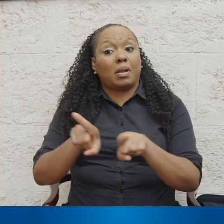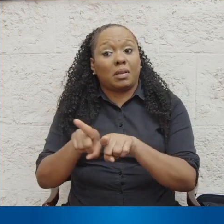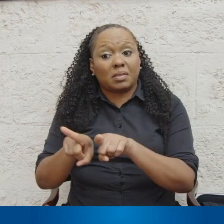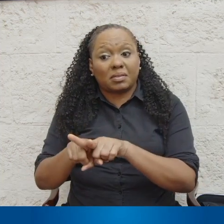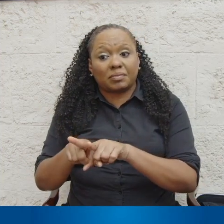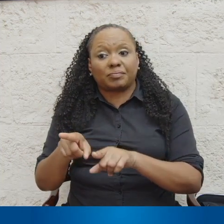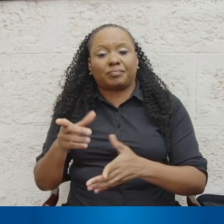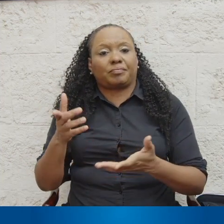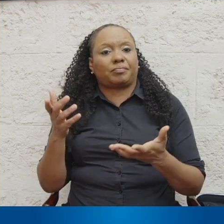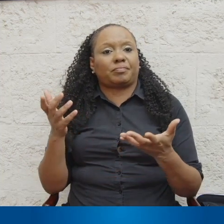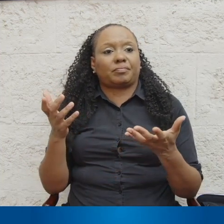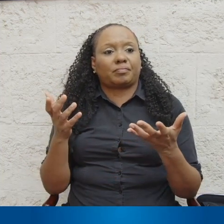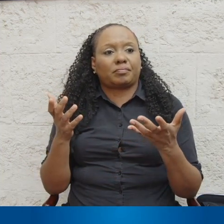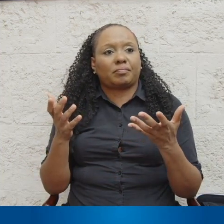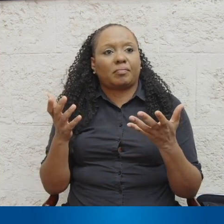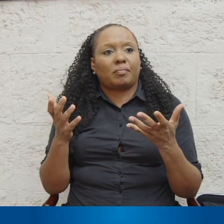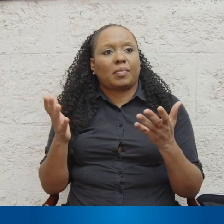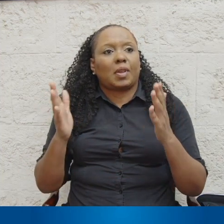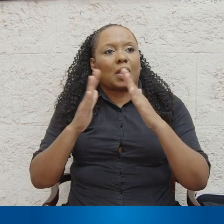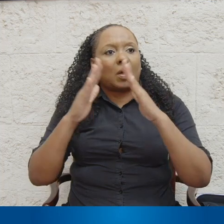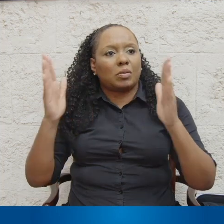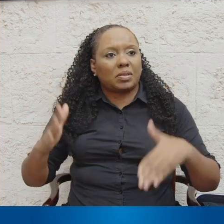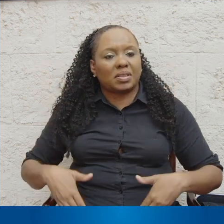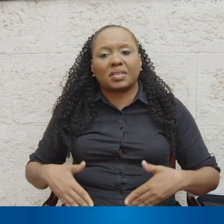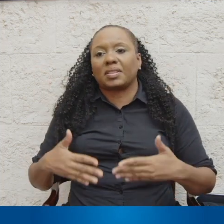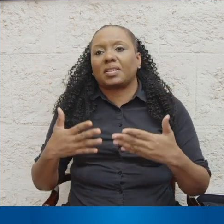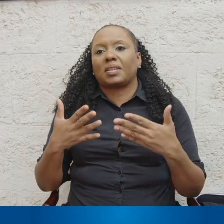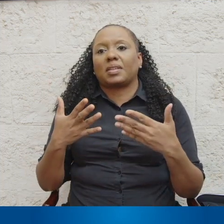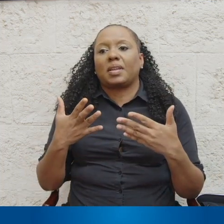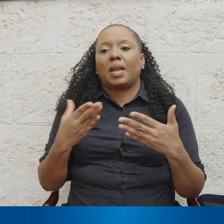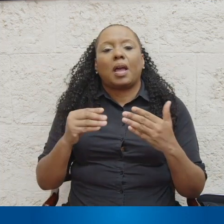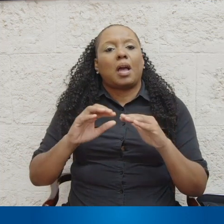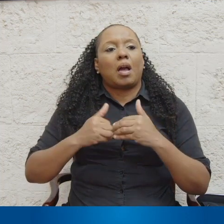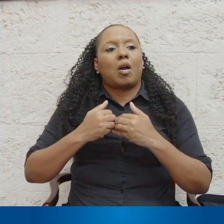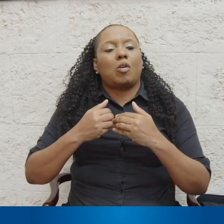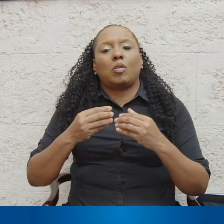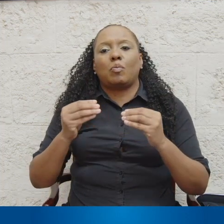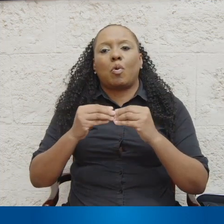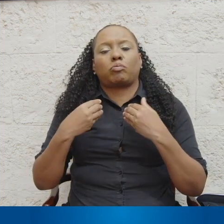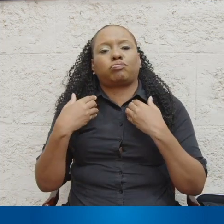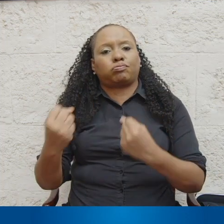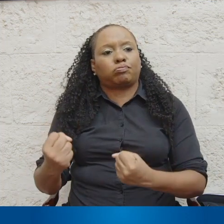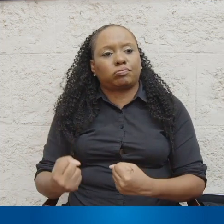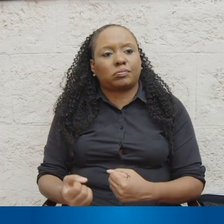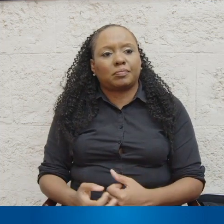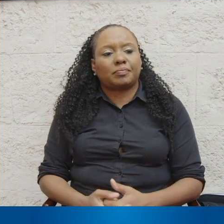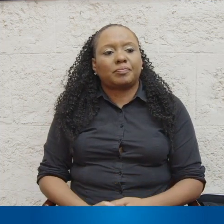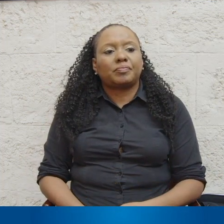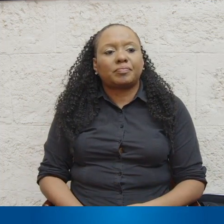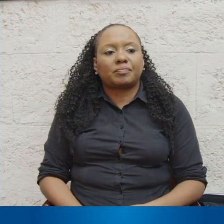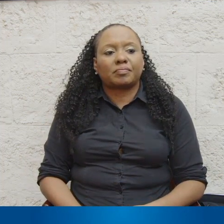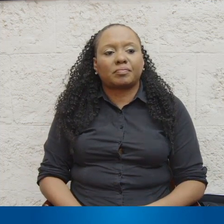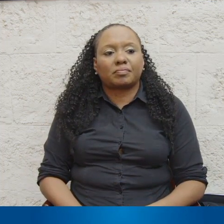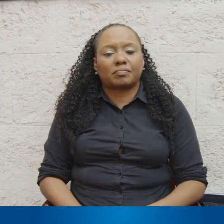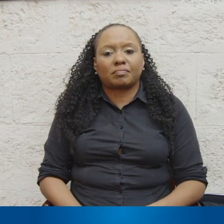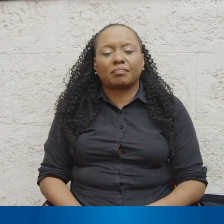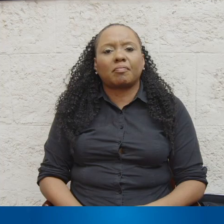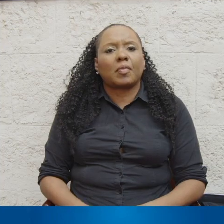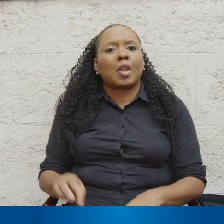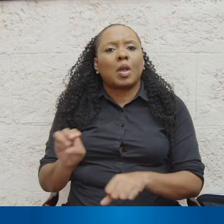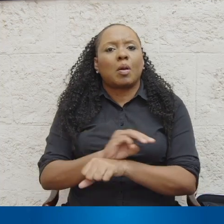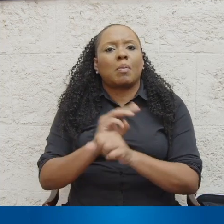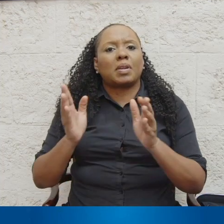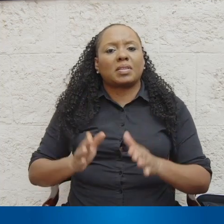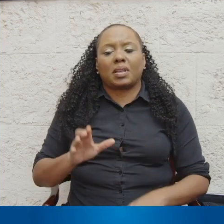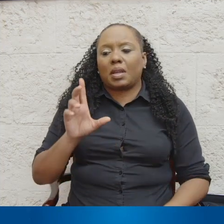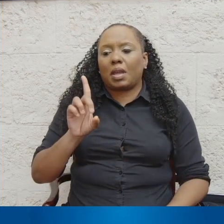the issues of housing stock and how do we build further resilience. We had Senior Minister Duguid talking about the